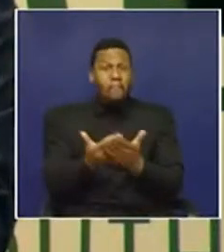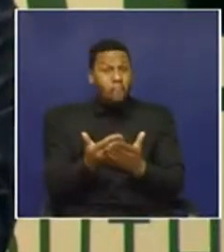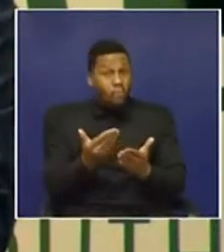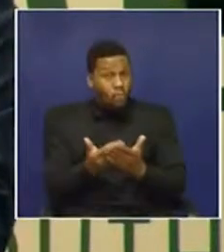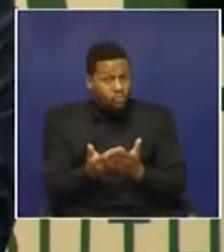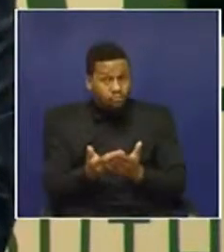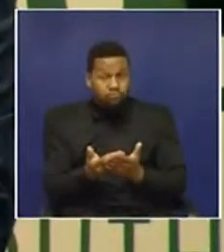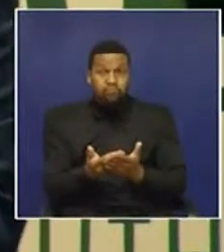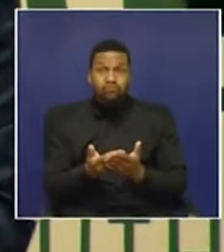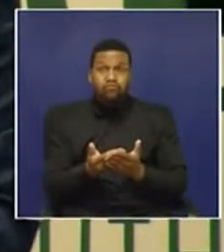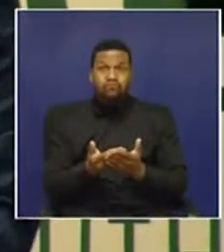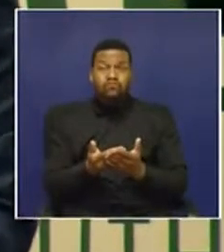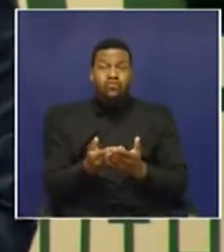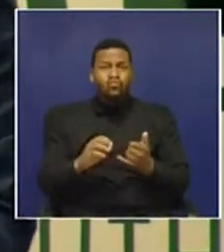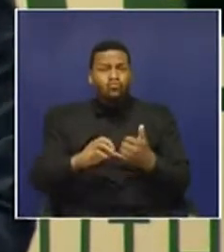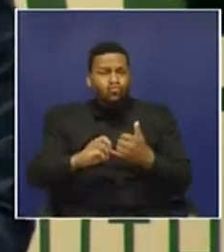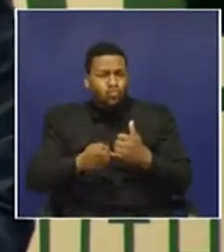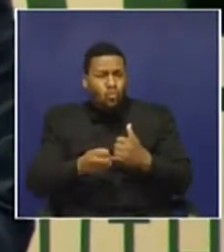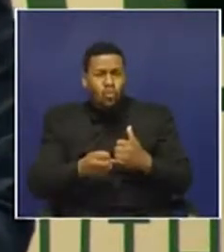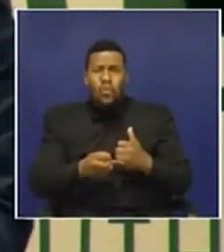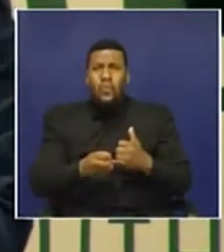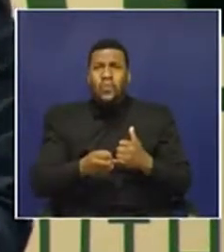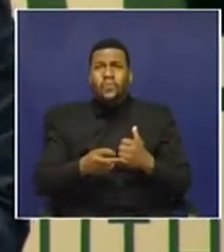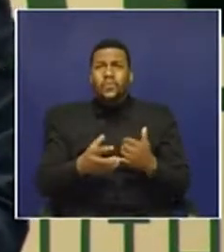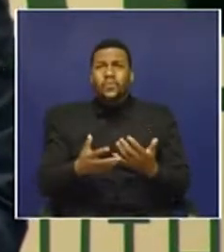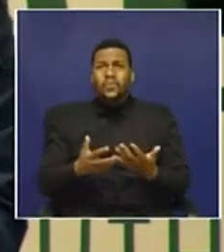to use